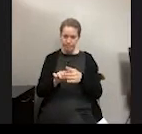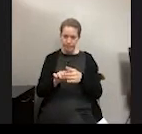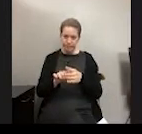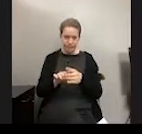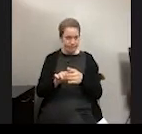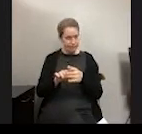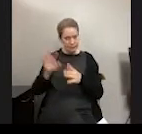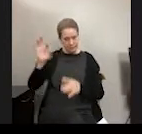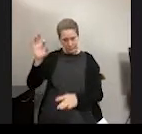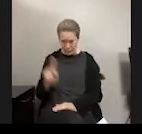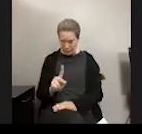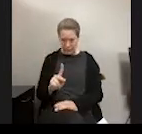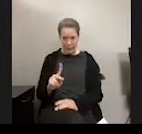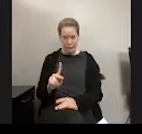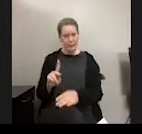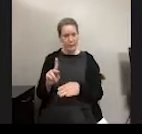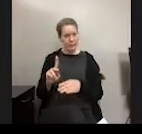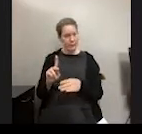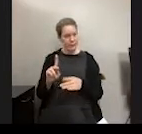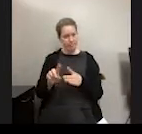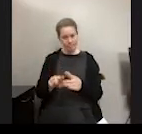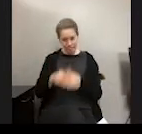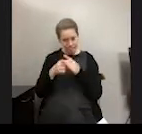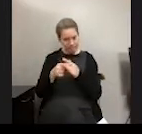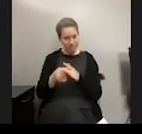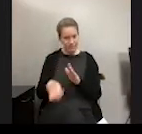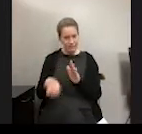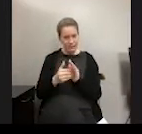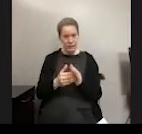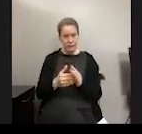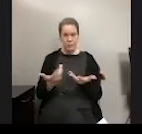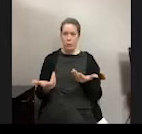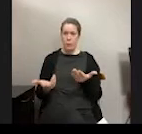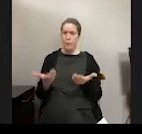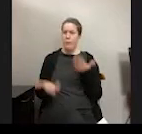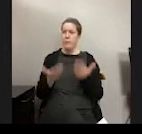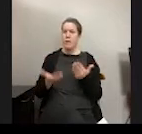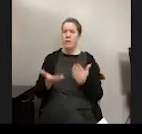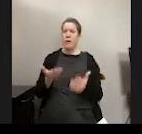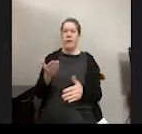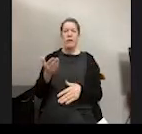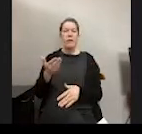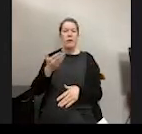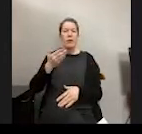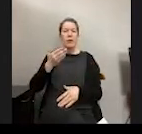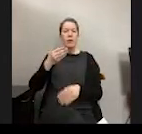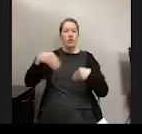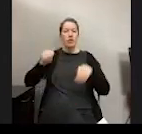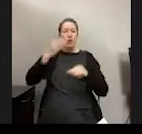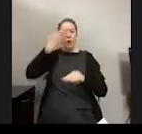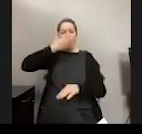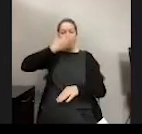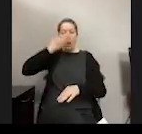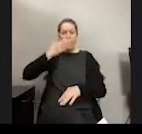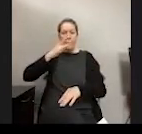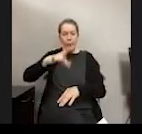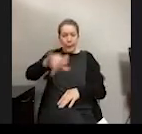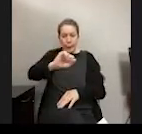know, reimagine storefronts. So like a vacant storefront program is another thing that we've been talking about. And there's a lot of movers out